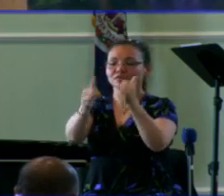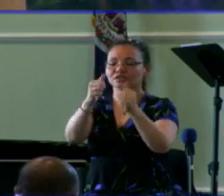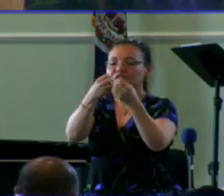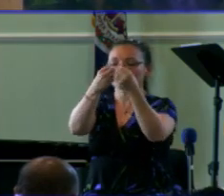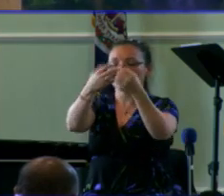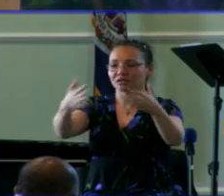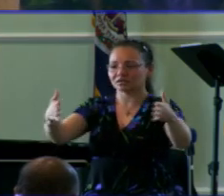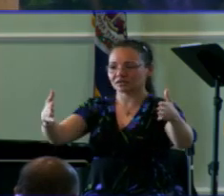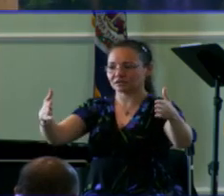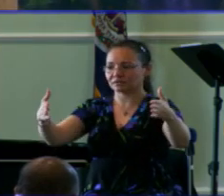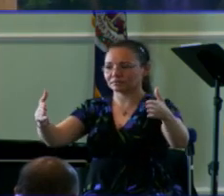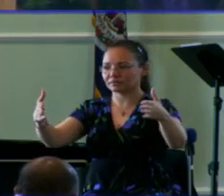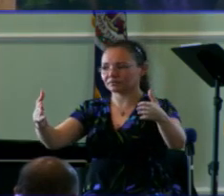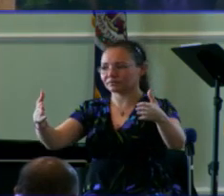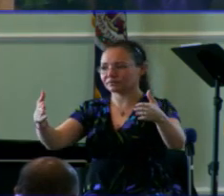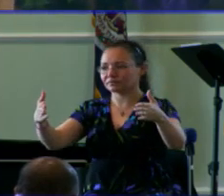lost.